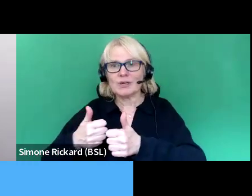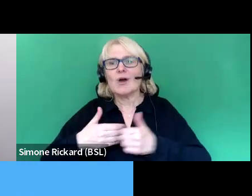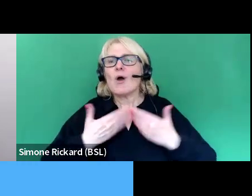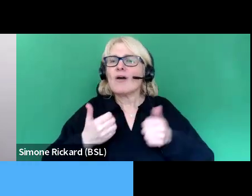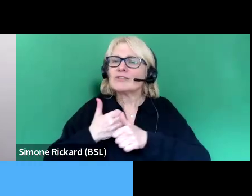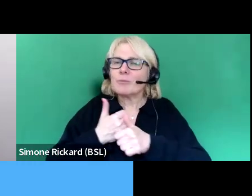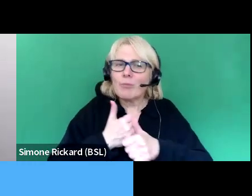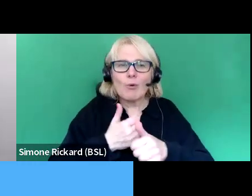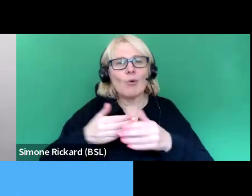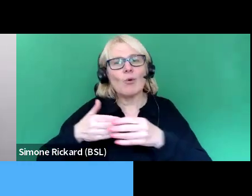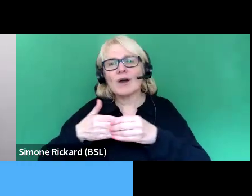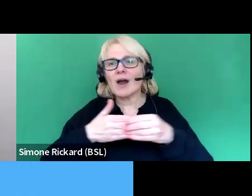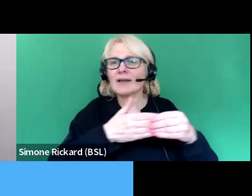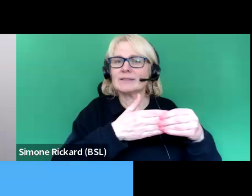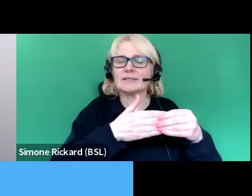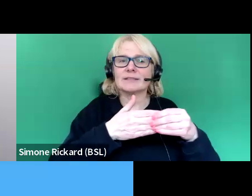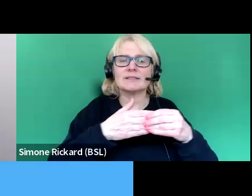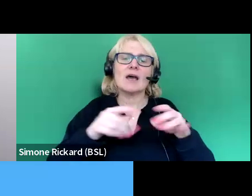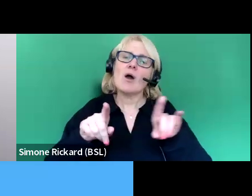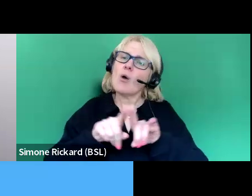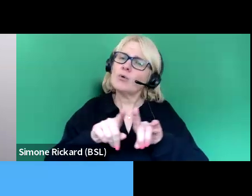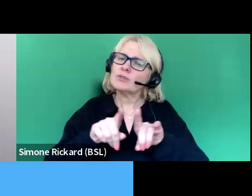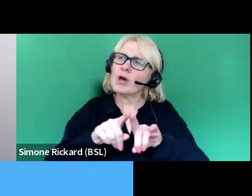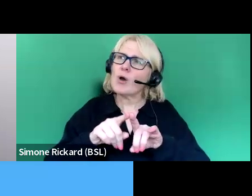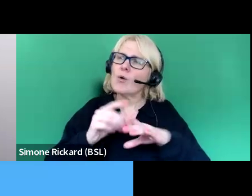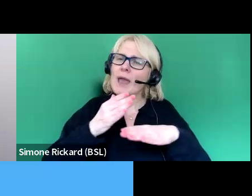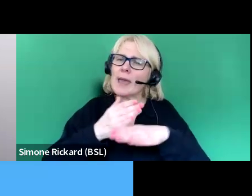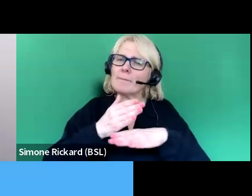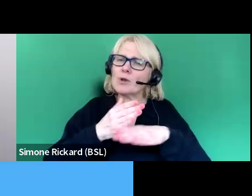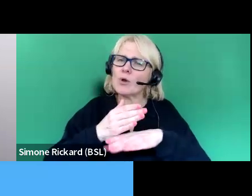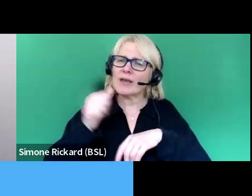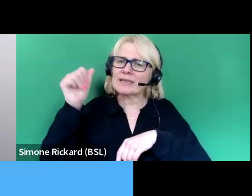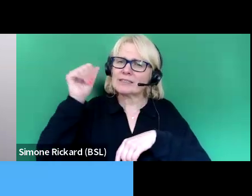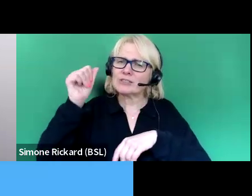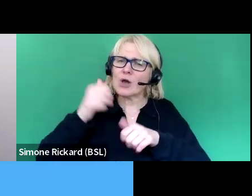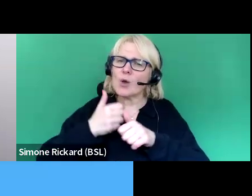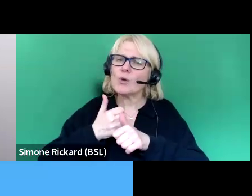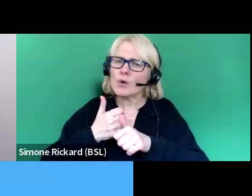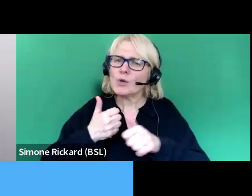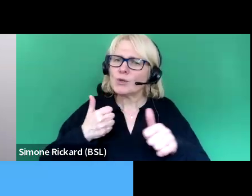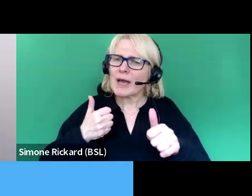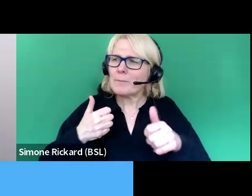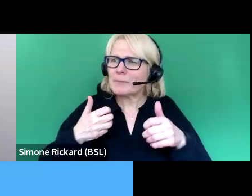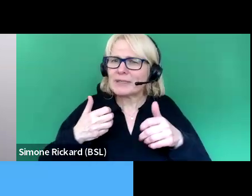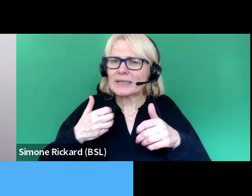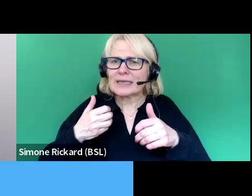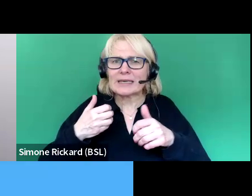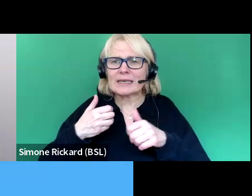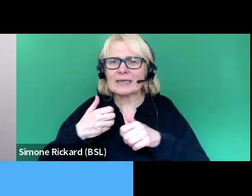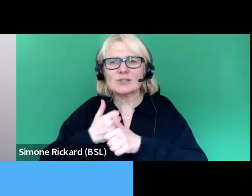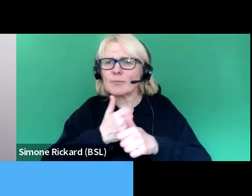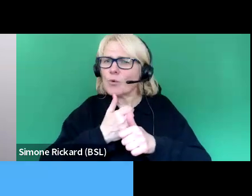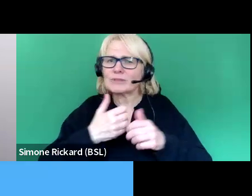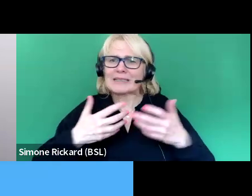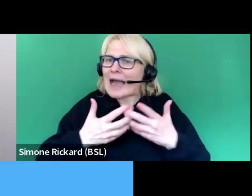support, guidance, and also for employees to know what that company is doing to support them and advocate